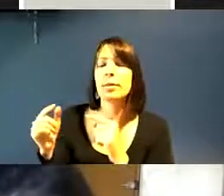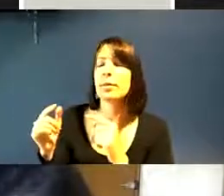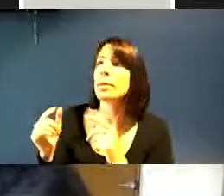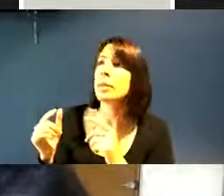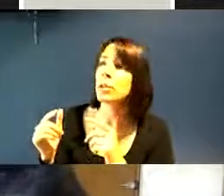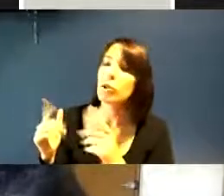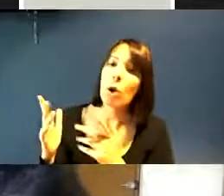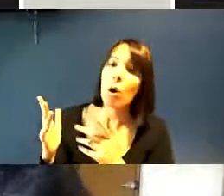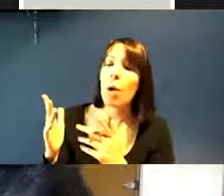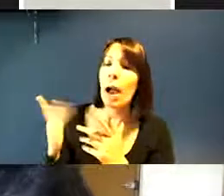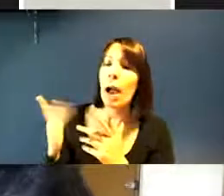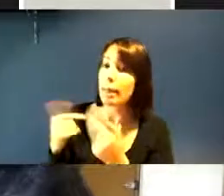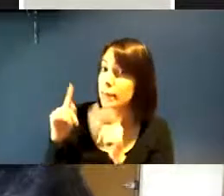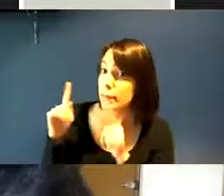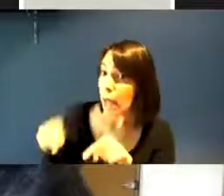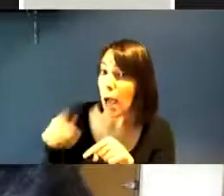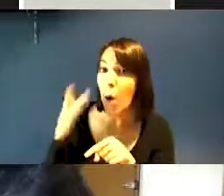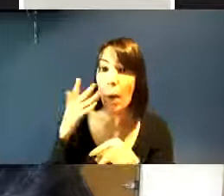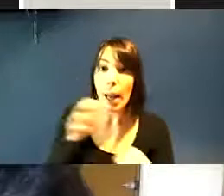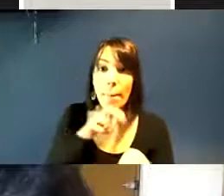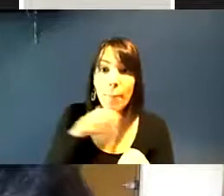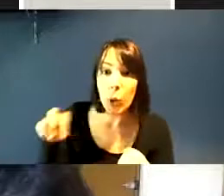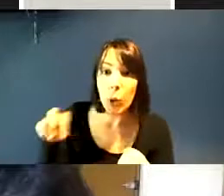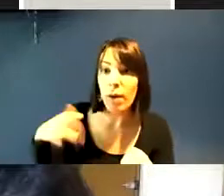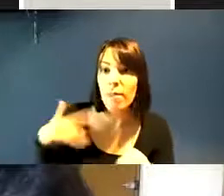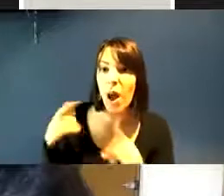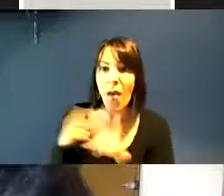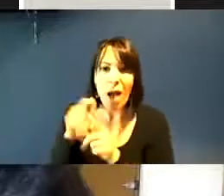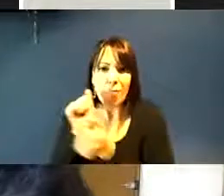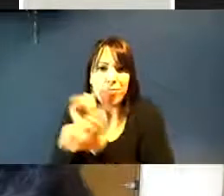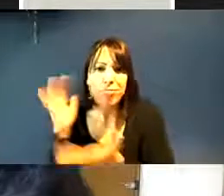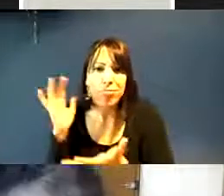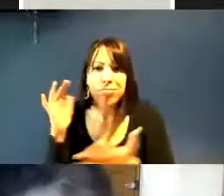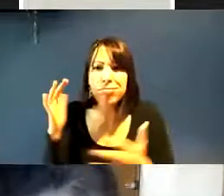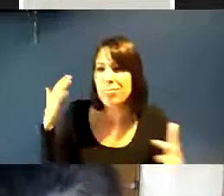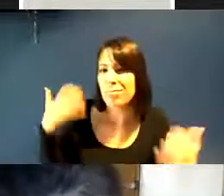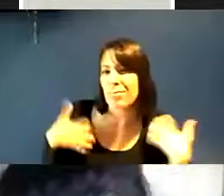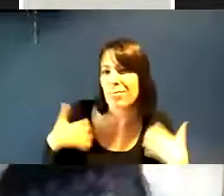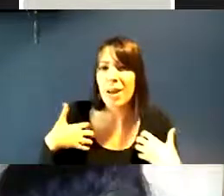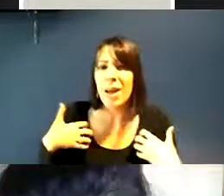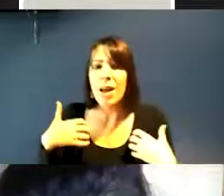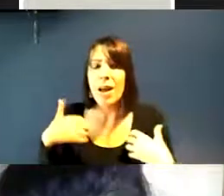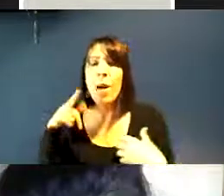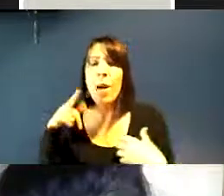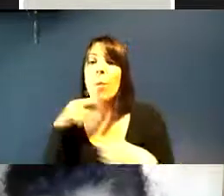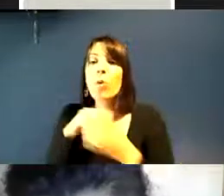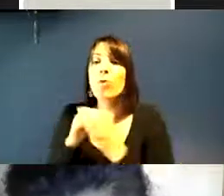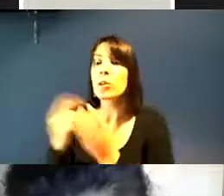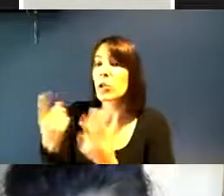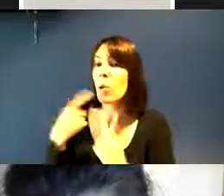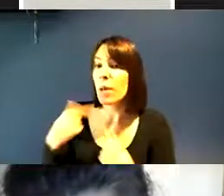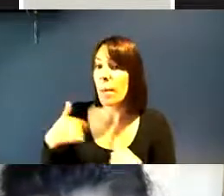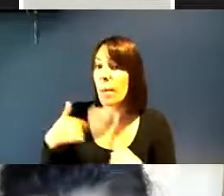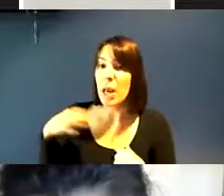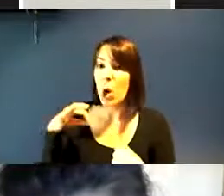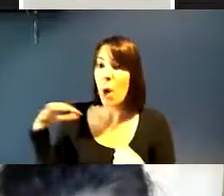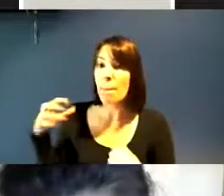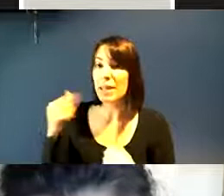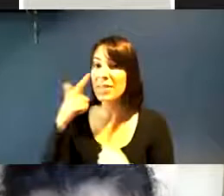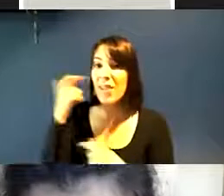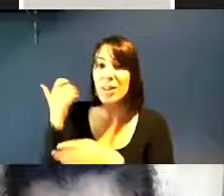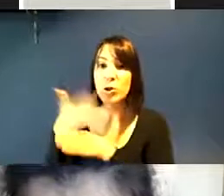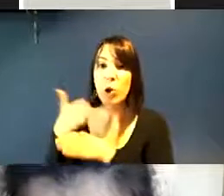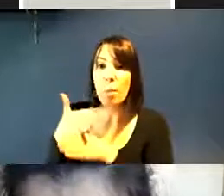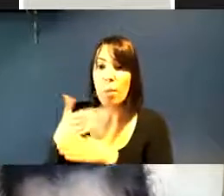went on that I thought was freedom, really. He said, you don't have to work. And I was like, okay, I don't have to work. That's great. I